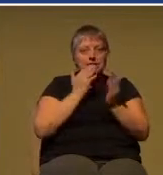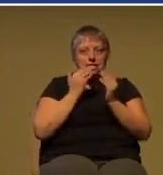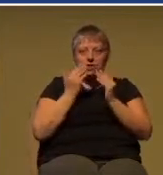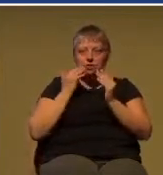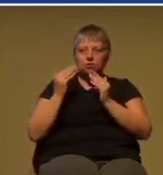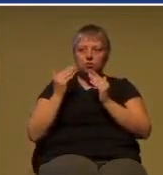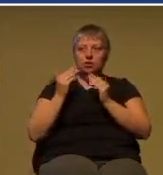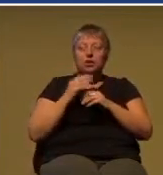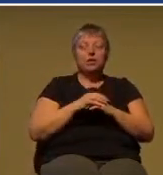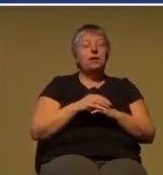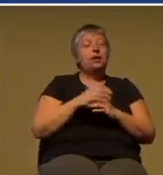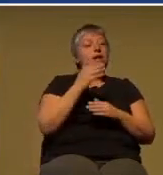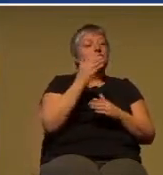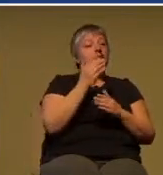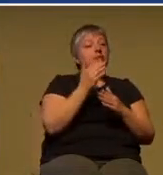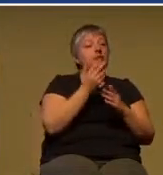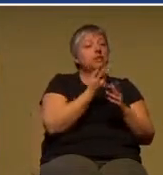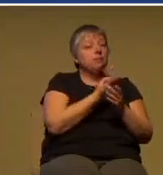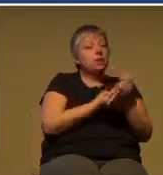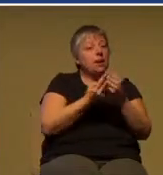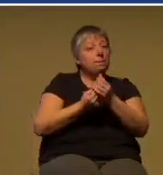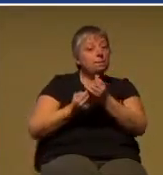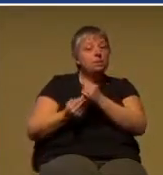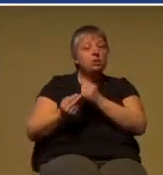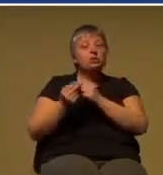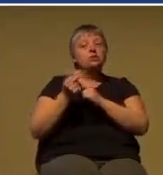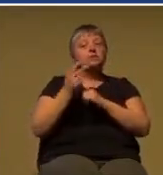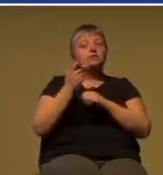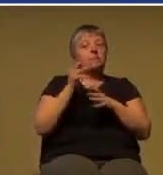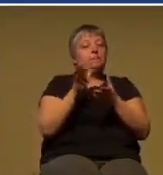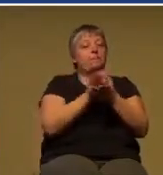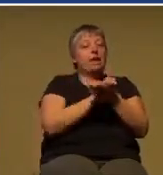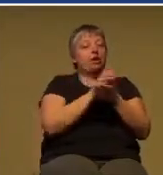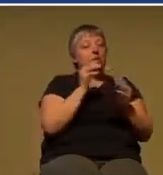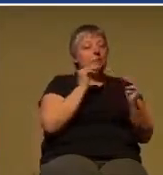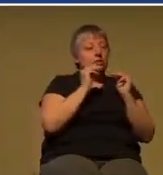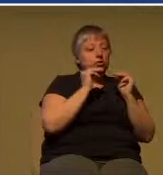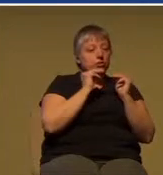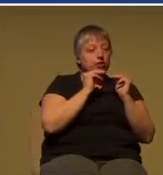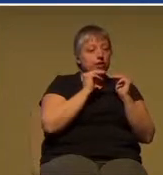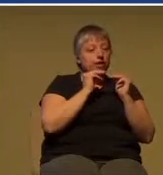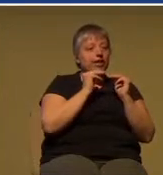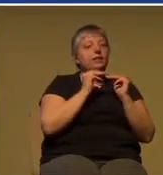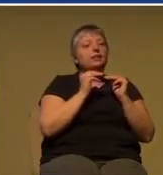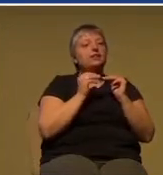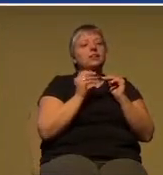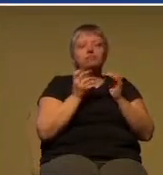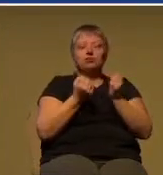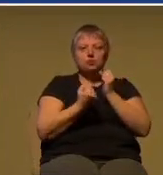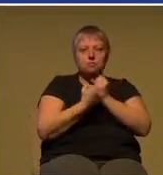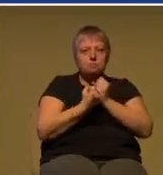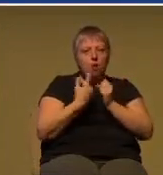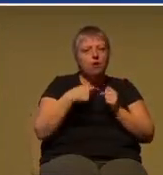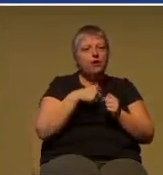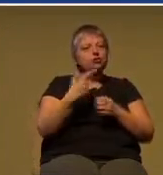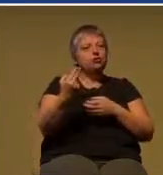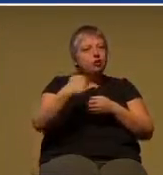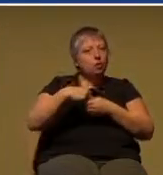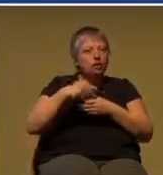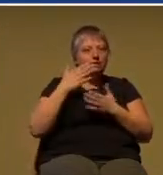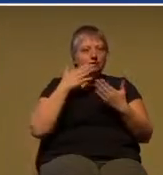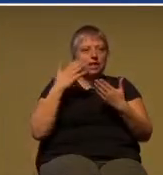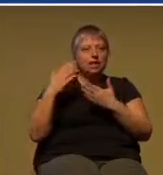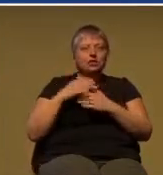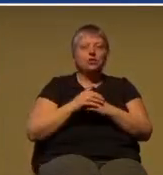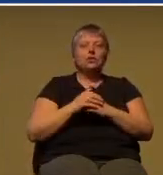from marriage ministry come with us. So Ken and Andrea came to Desert Stream and supported us there at the resource table. Marty and Tina